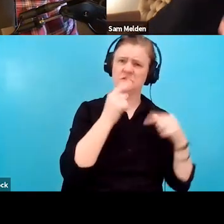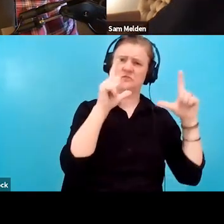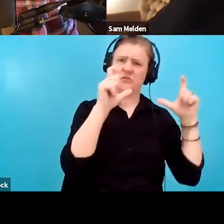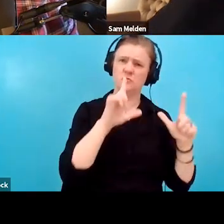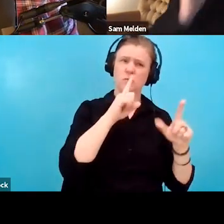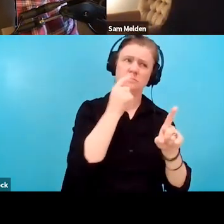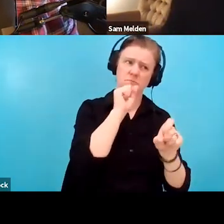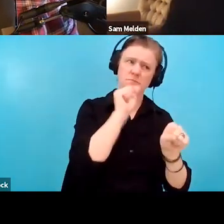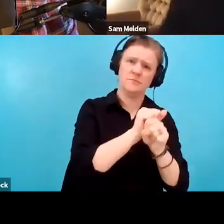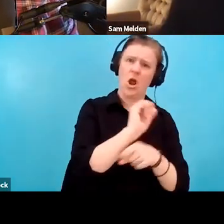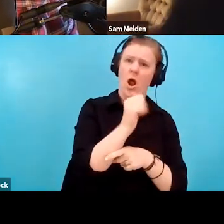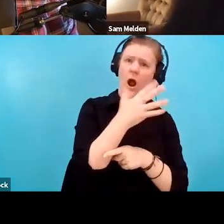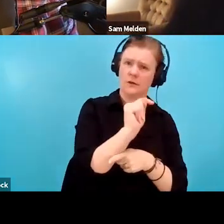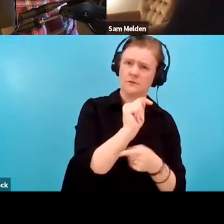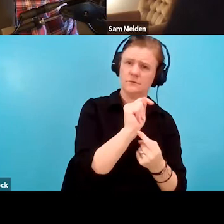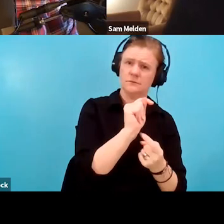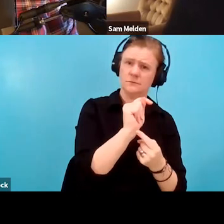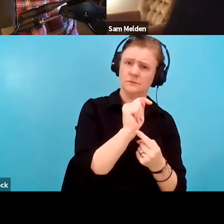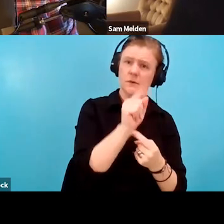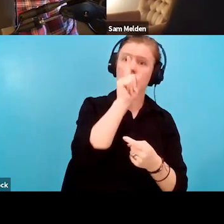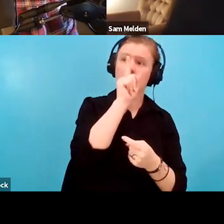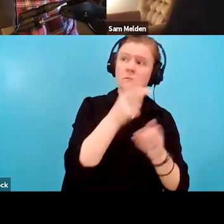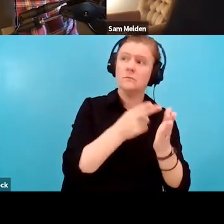form. But there's a lot of poetry you can